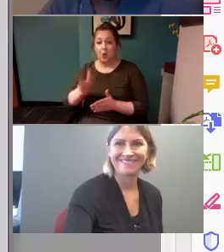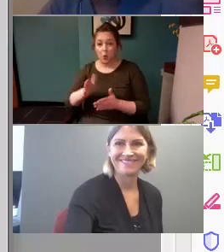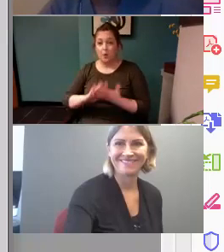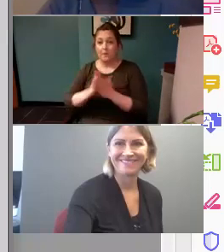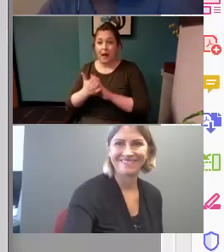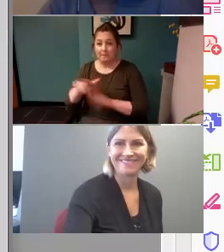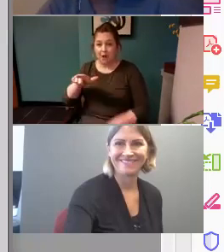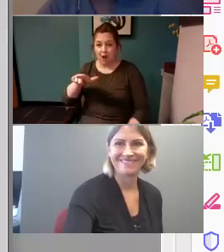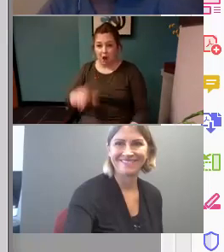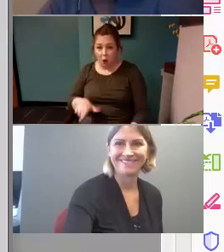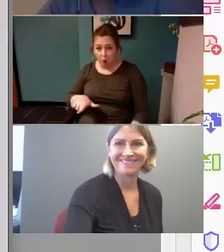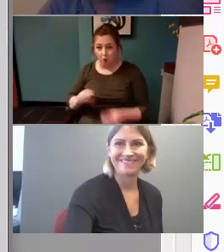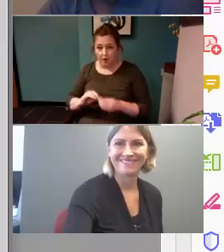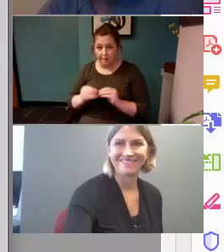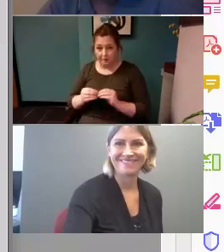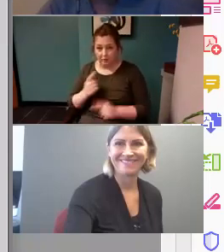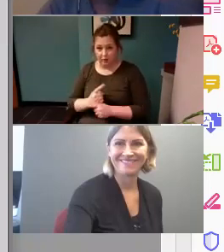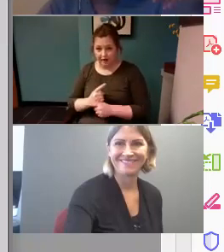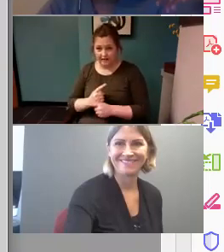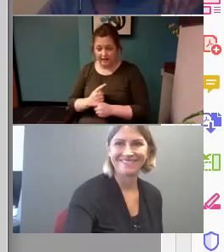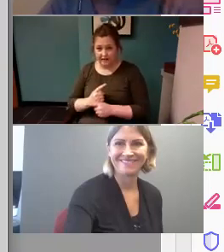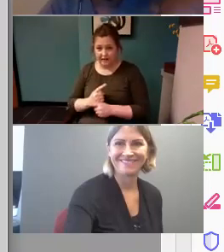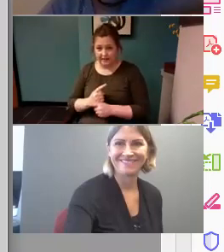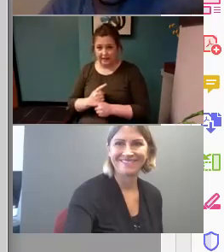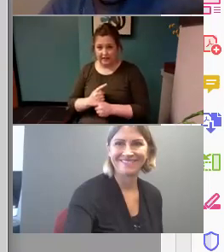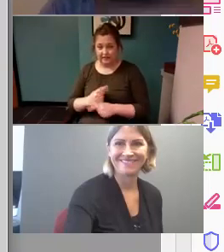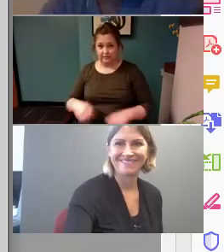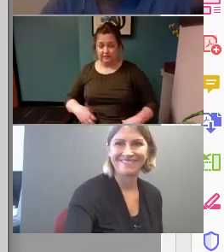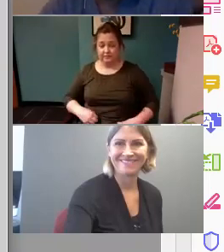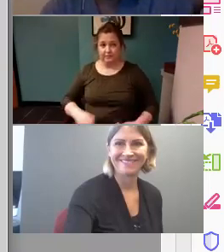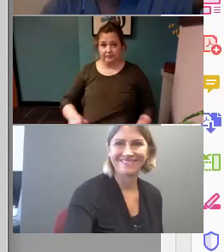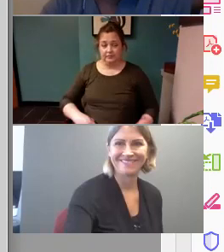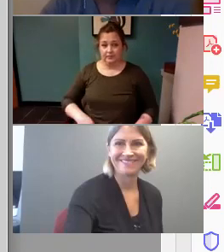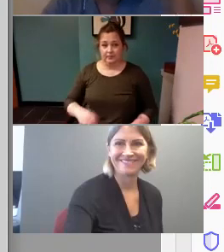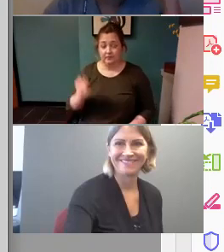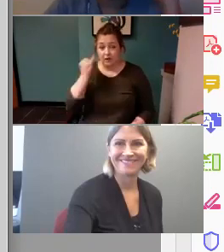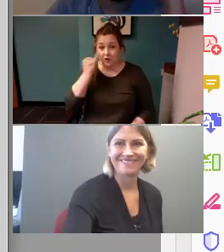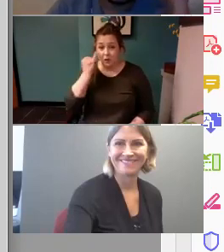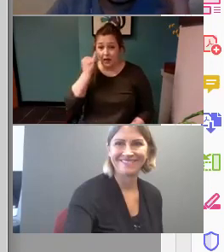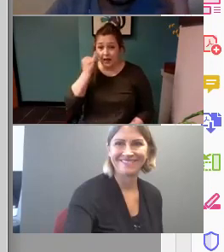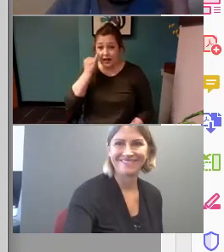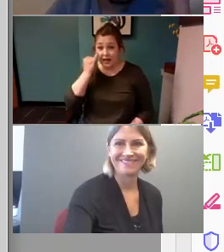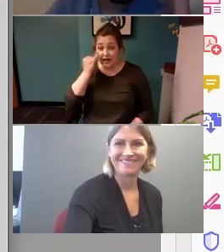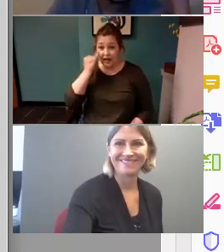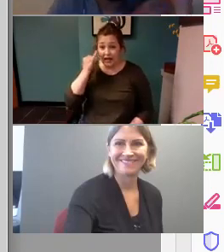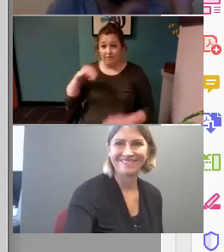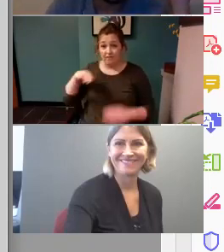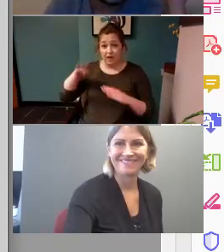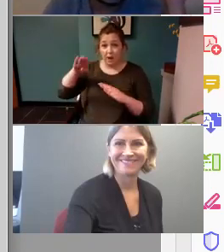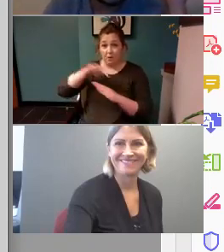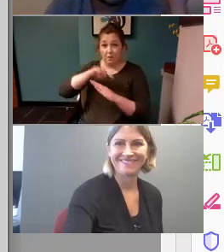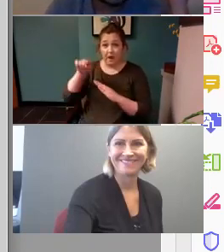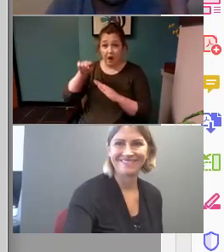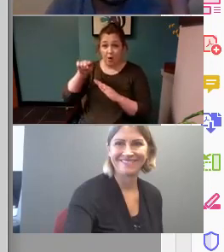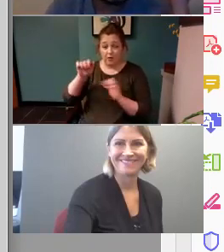If I subtract something positive from my number, it is going to be lower. So can I say that it is the upper bound is always n log n times